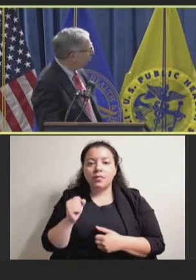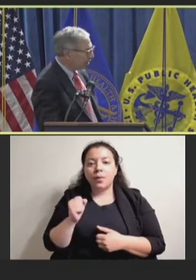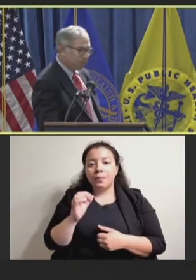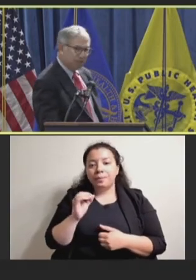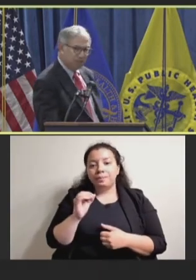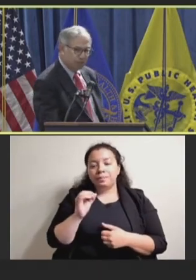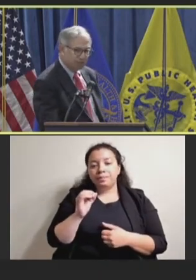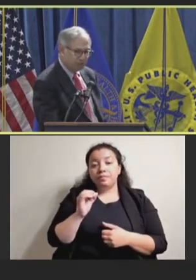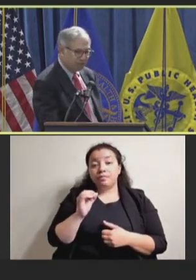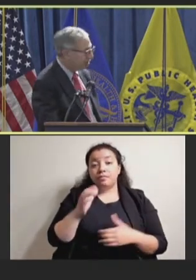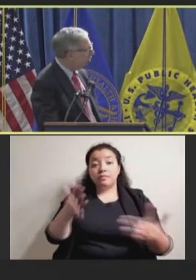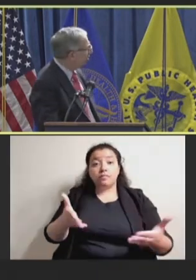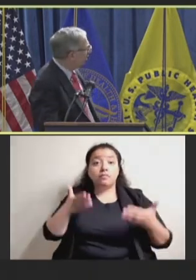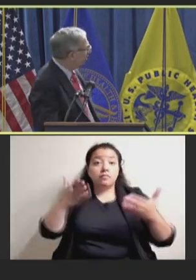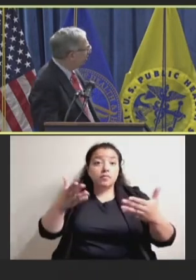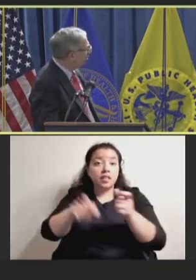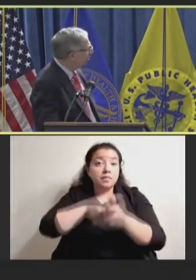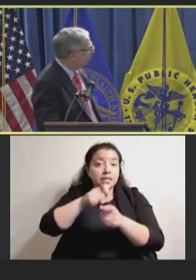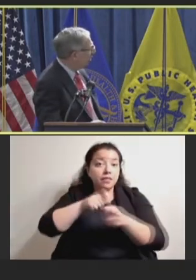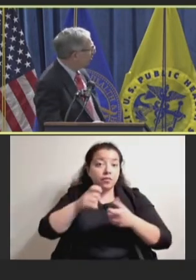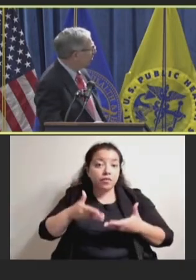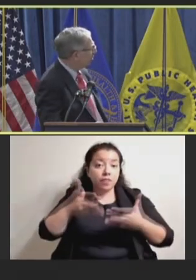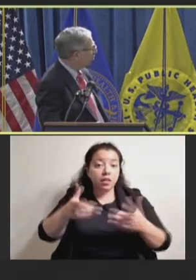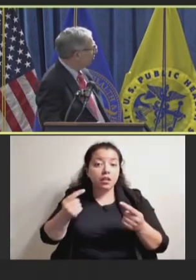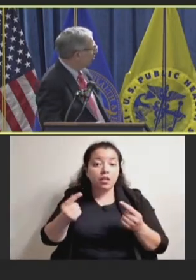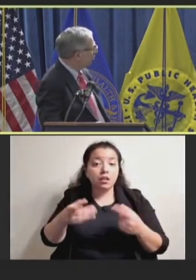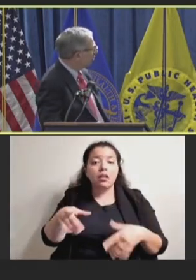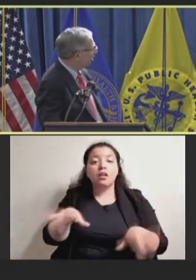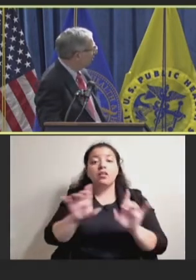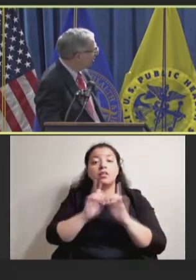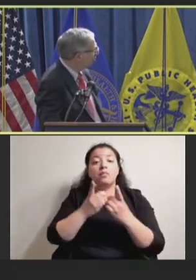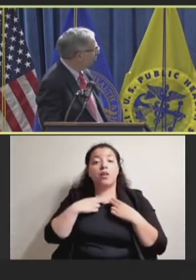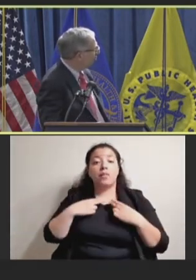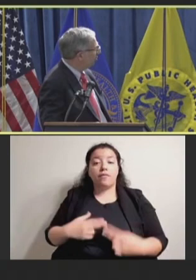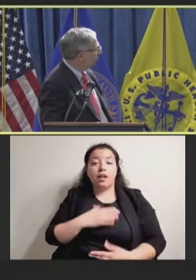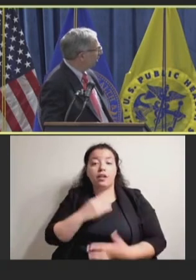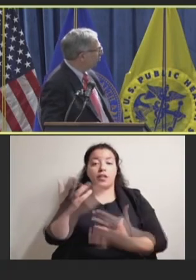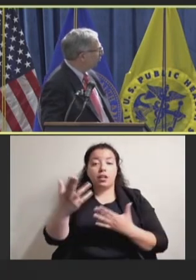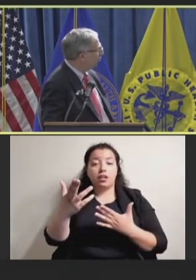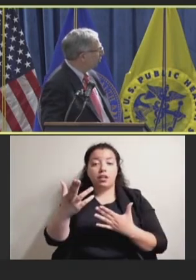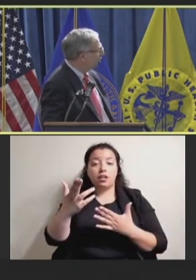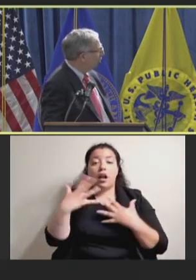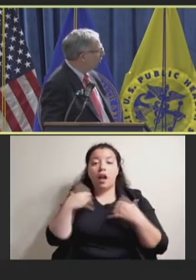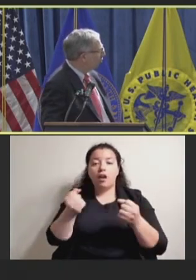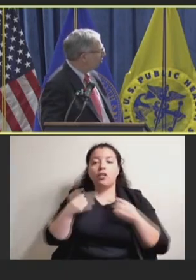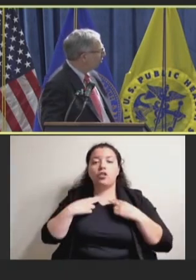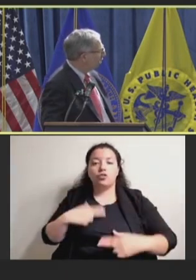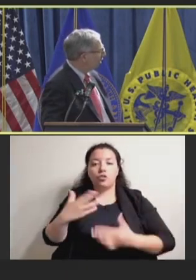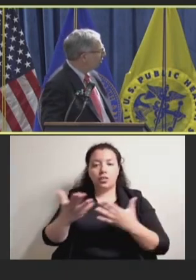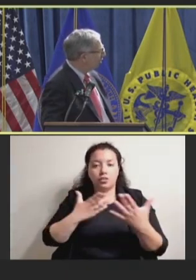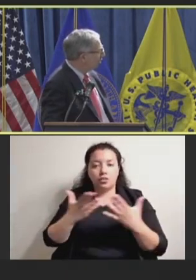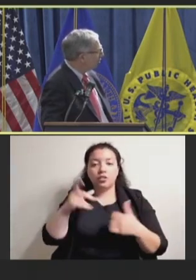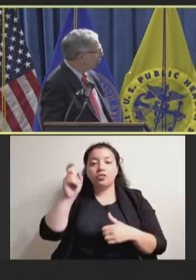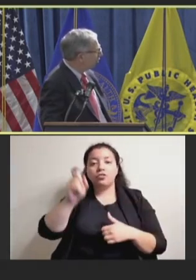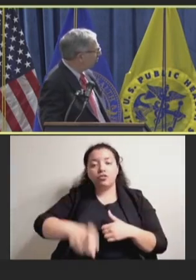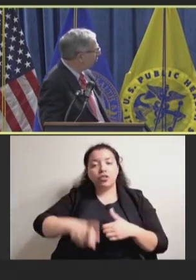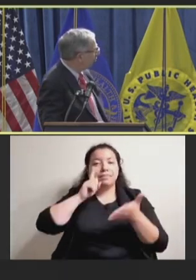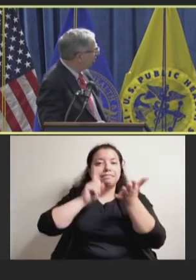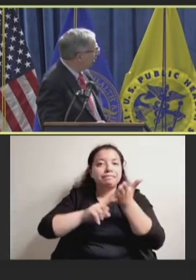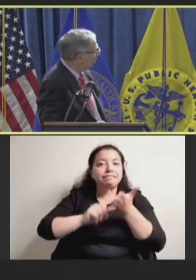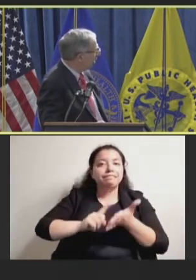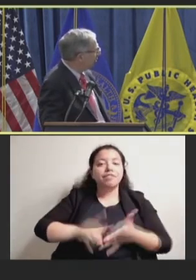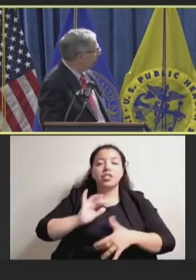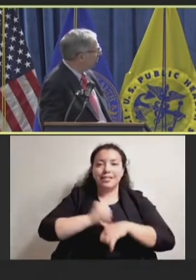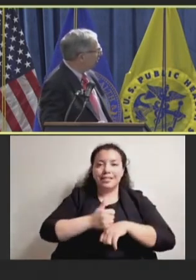the recommendations specifically are that the Department of Health and Human Services should establish an interdepartmental task force on research equity charged with